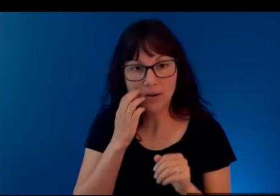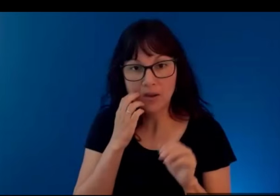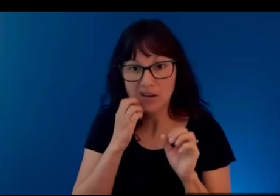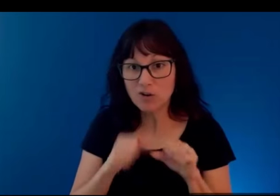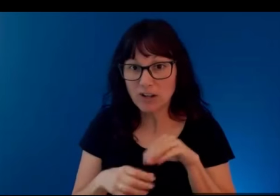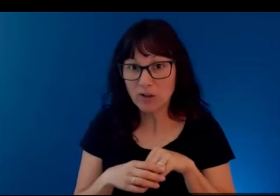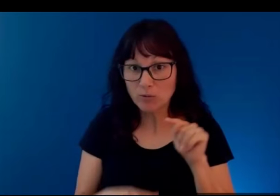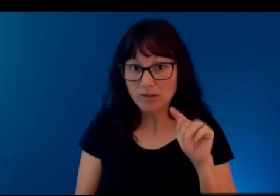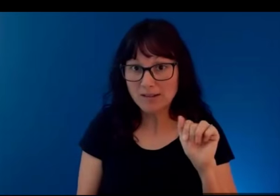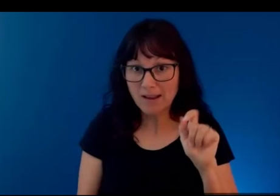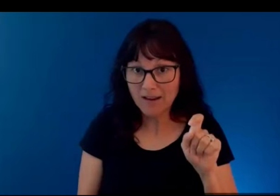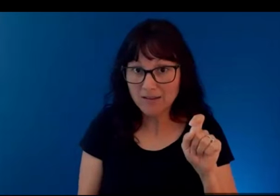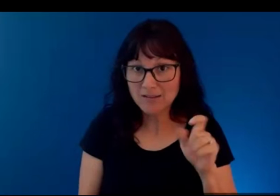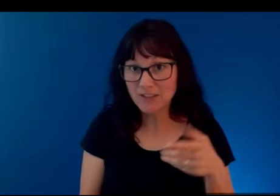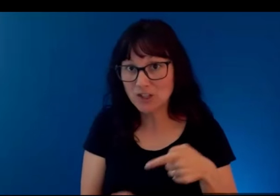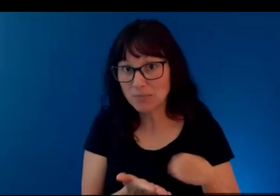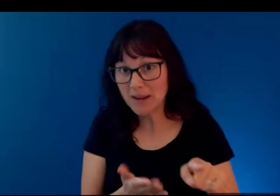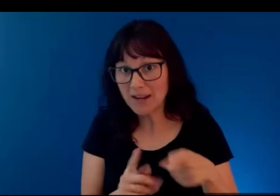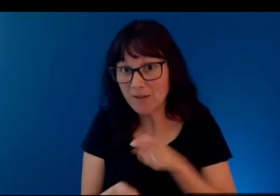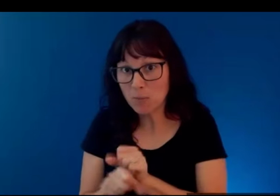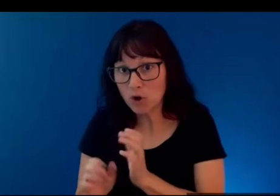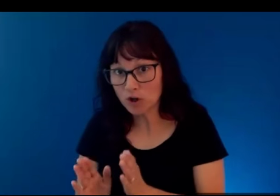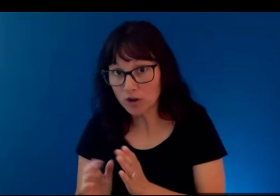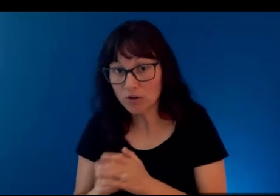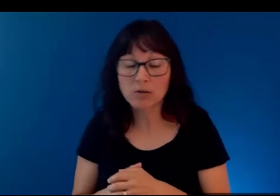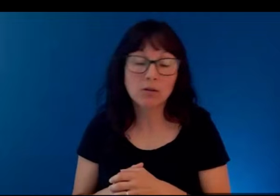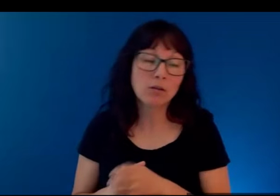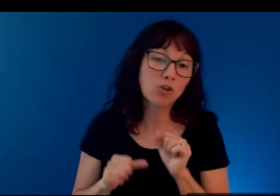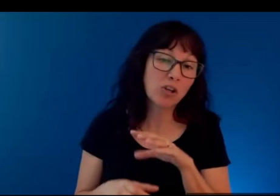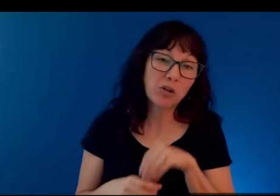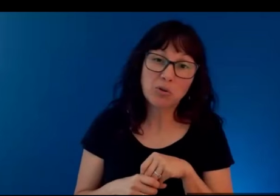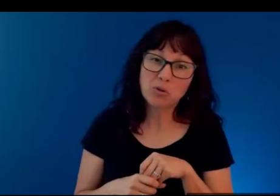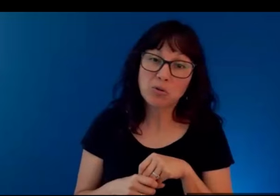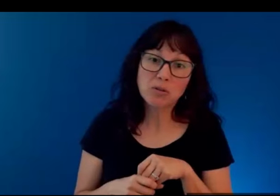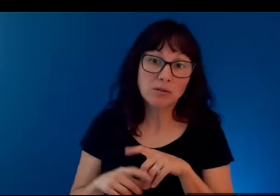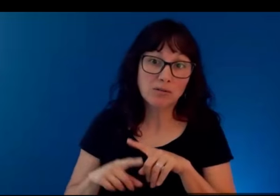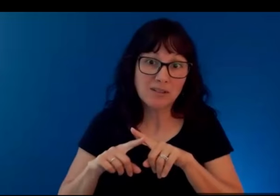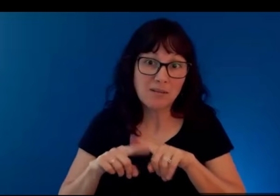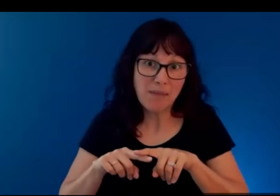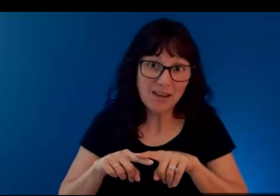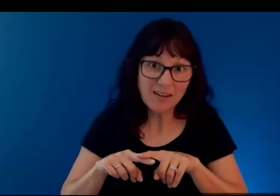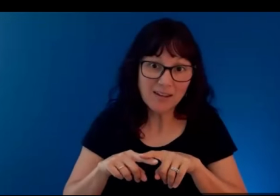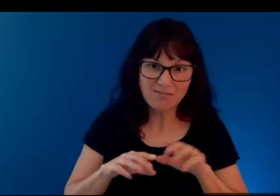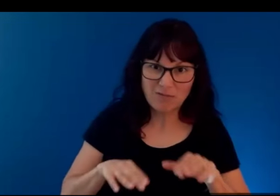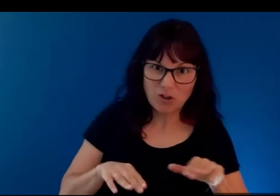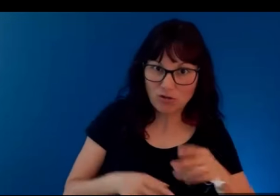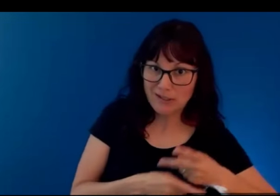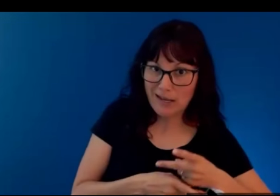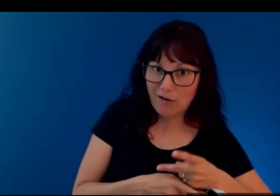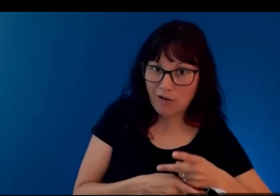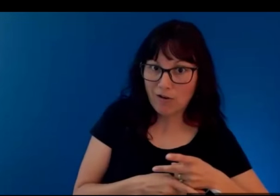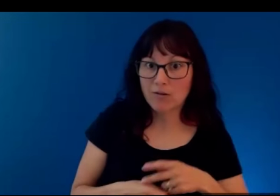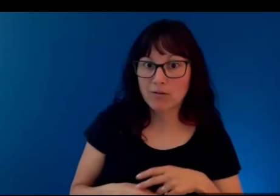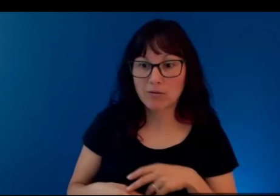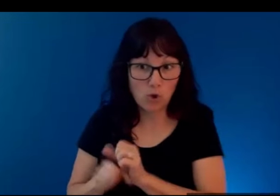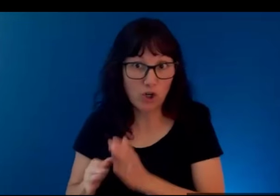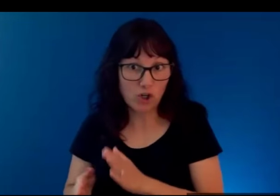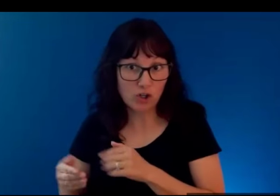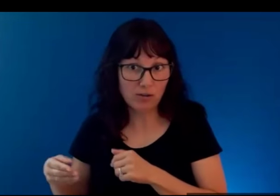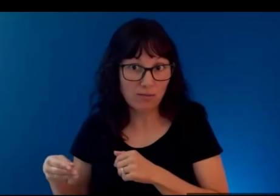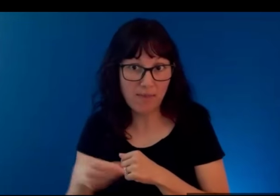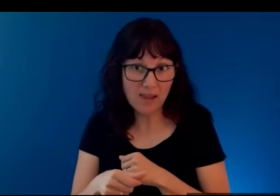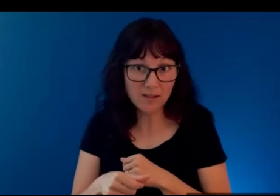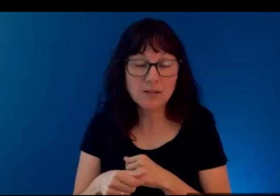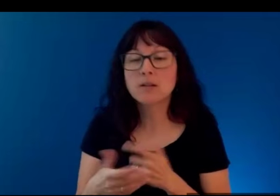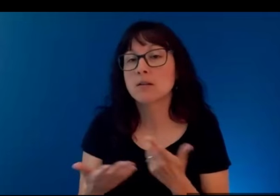include taxes that are paid by the worker. It can include dependent care costs paid for by the worker.